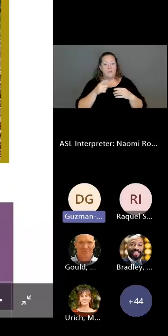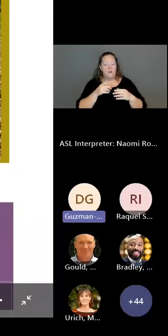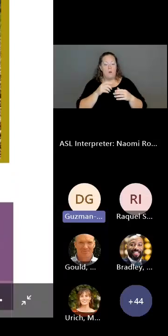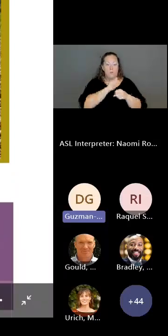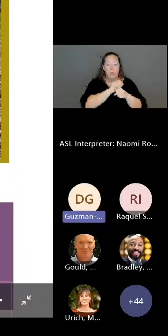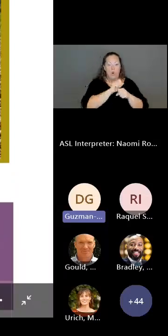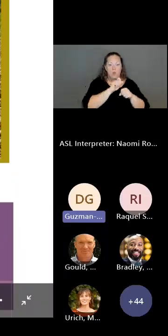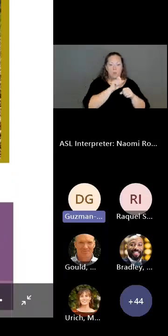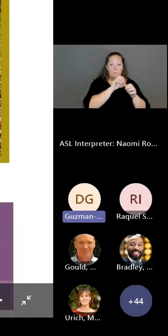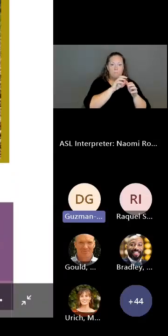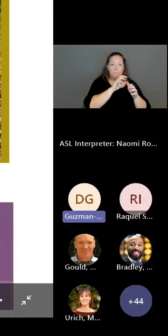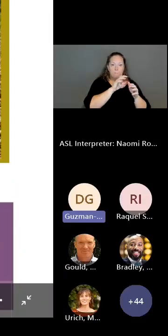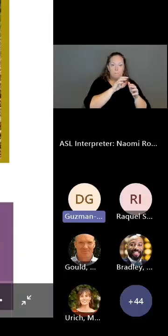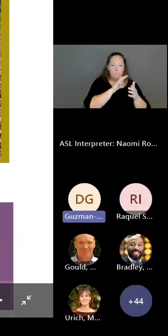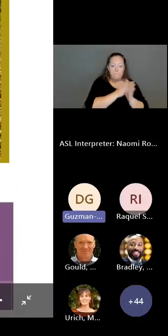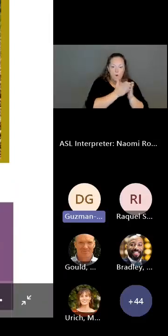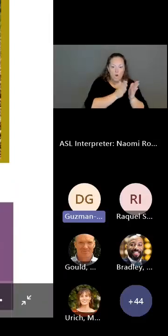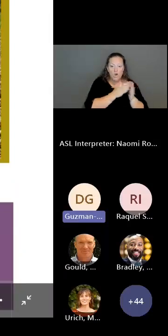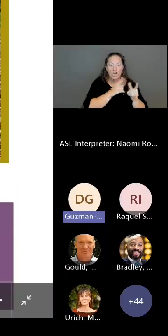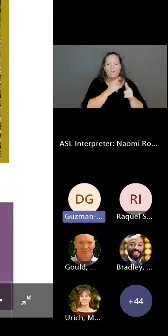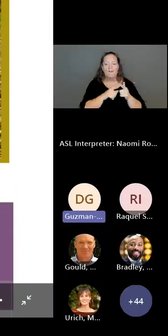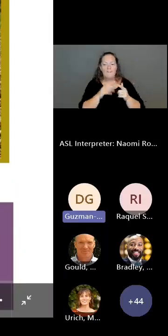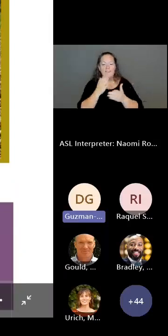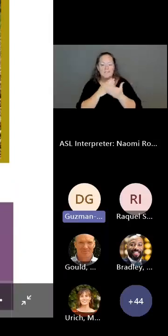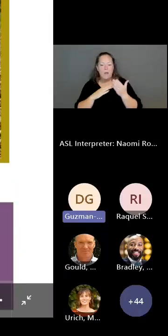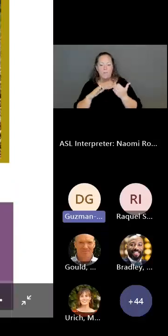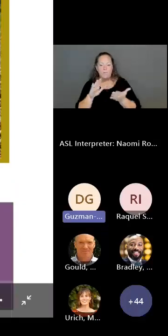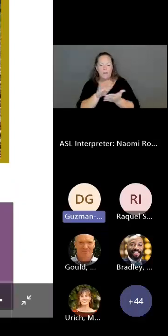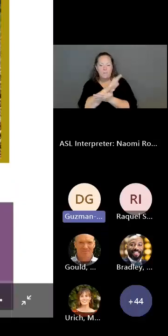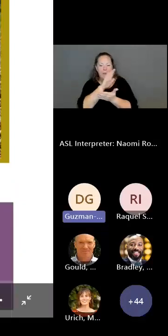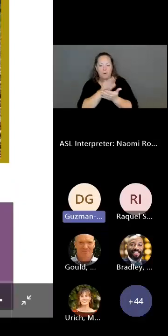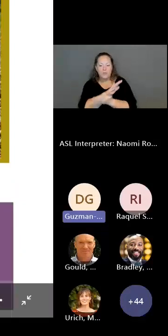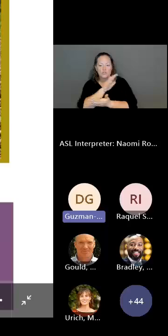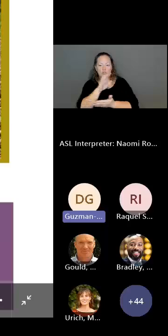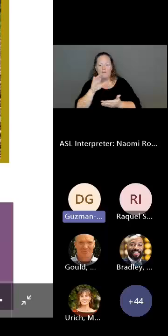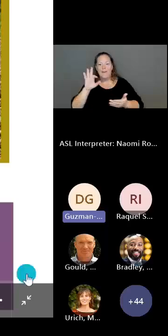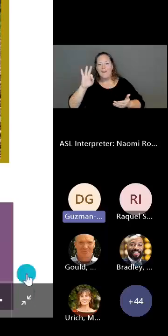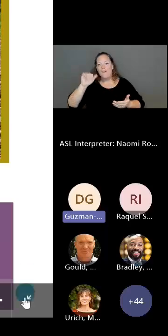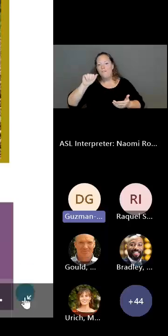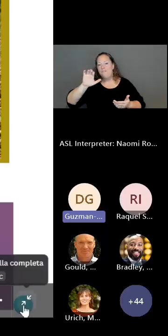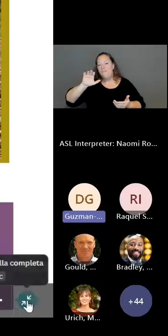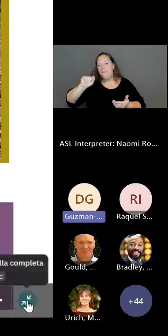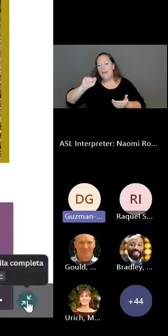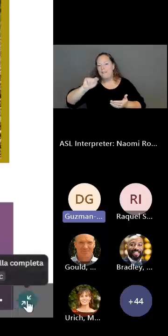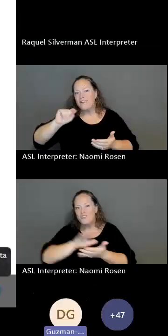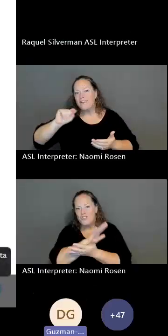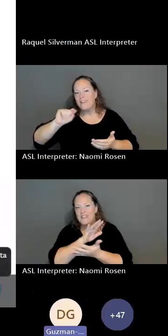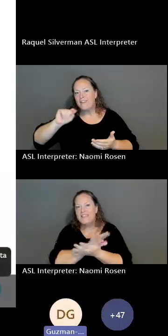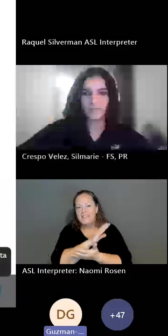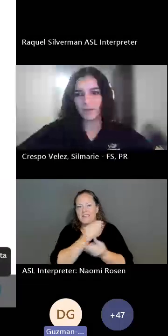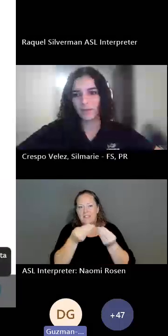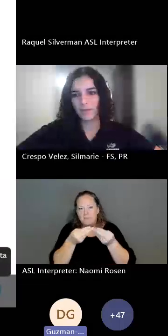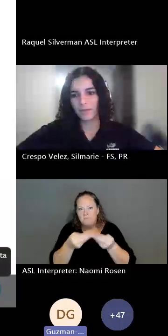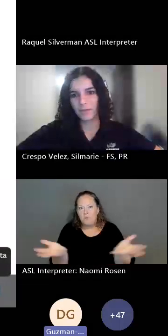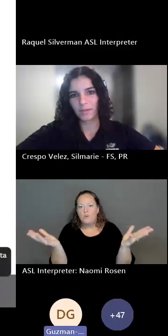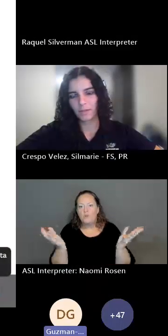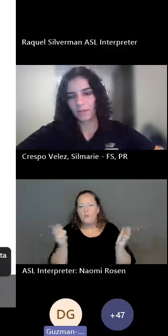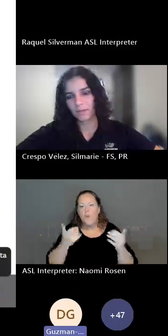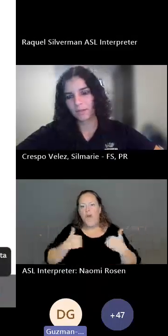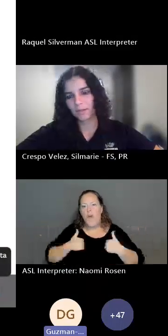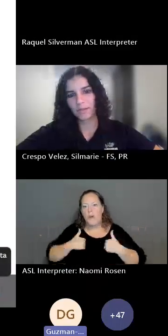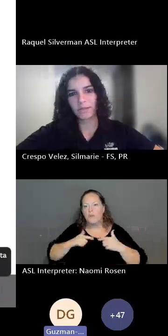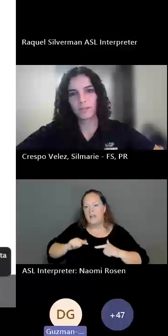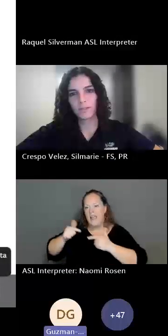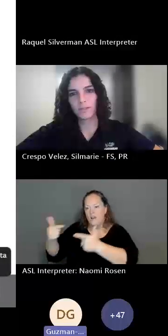sheets or guides per sector. And I'm going to hand it over to Silmarie so she can talk about the tool per se and all